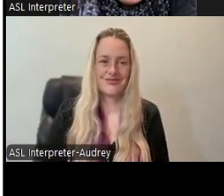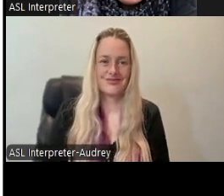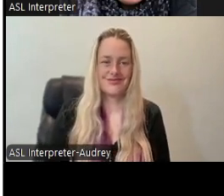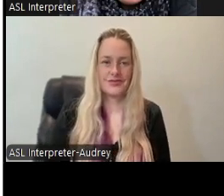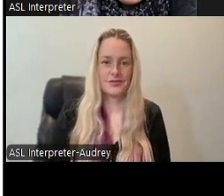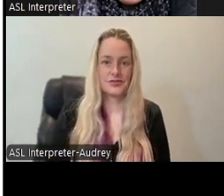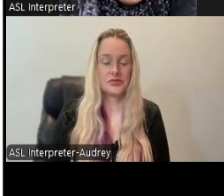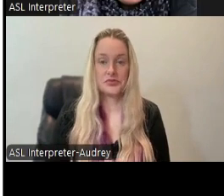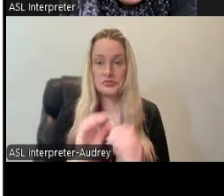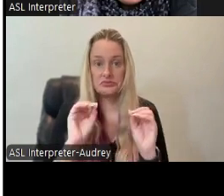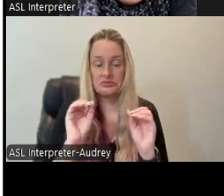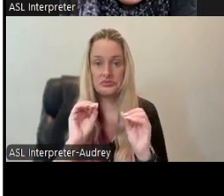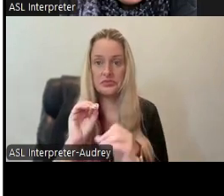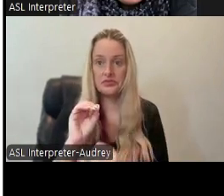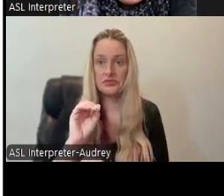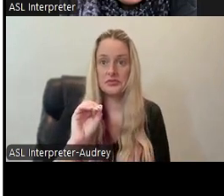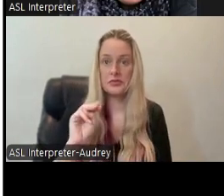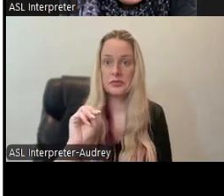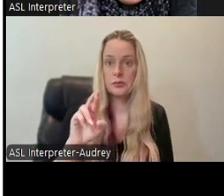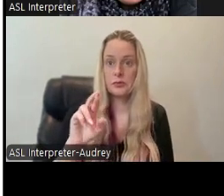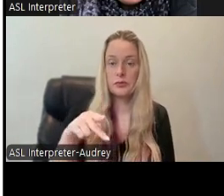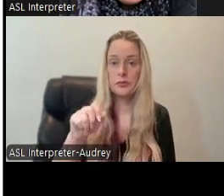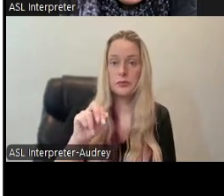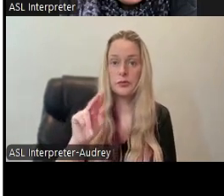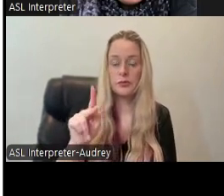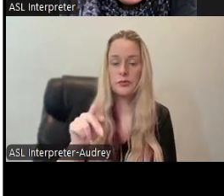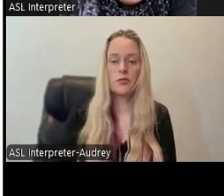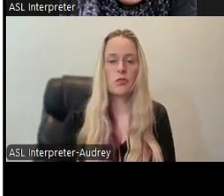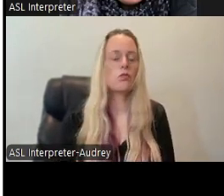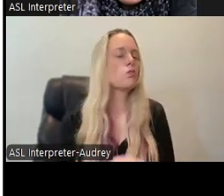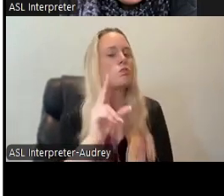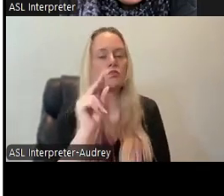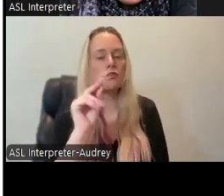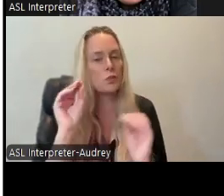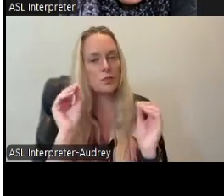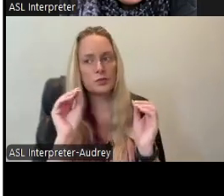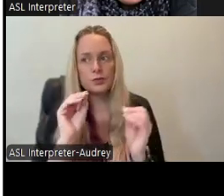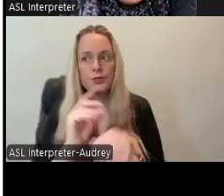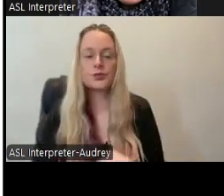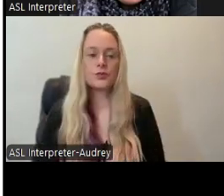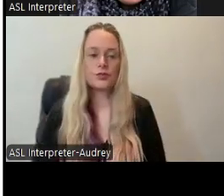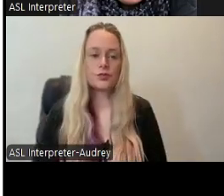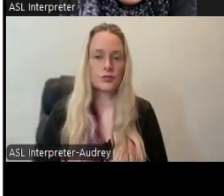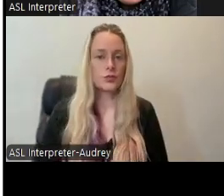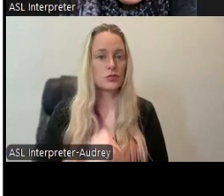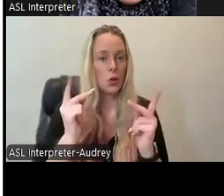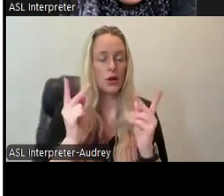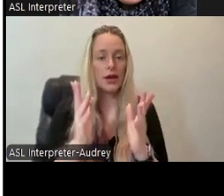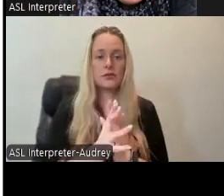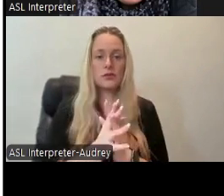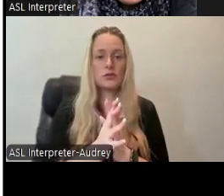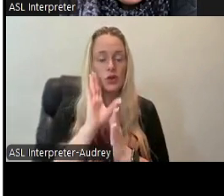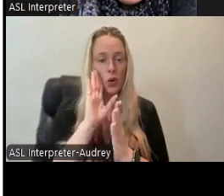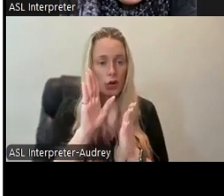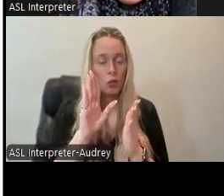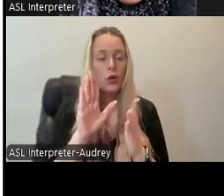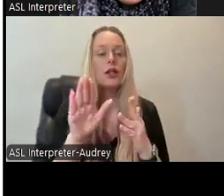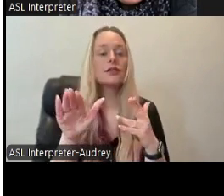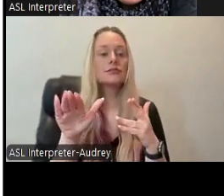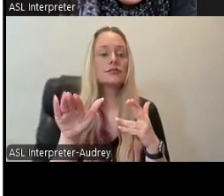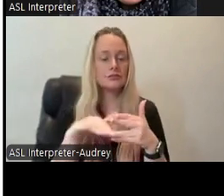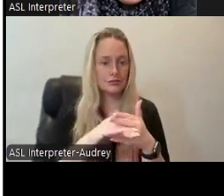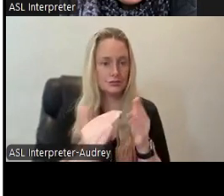Nothing yet, Mr. Park? No. At this point, I think we'll take another